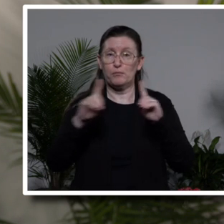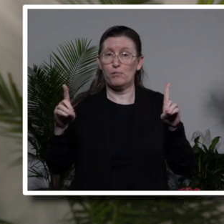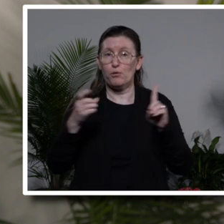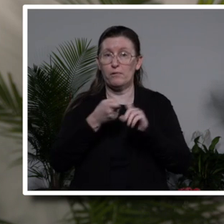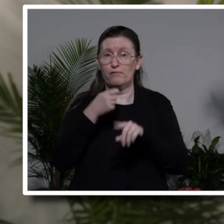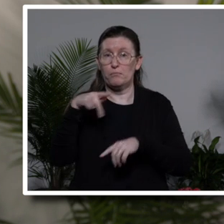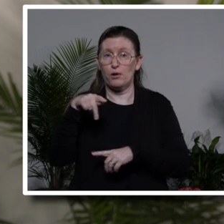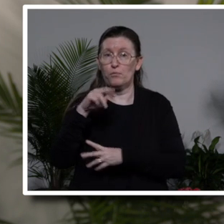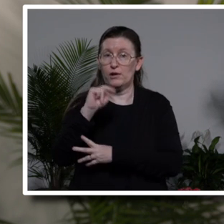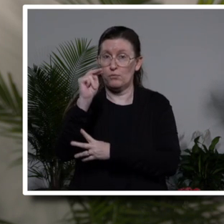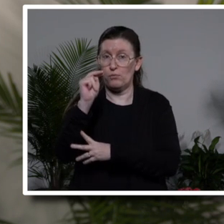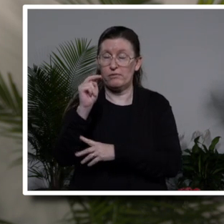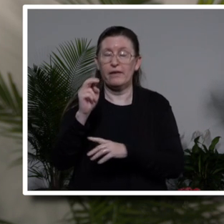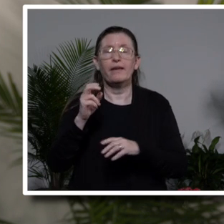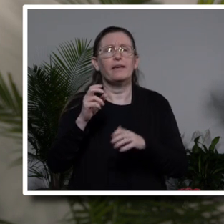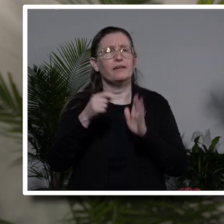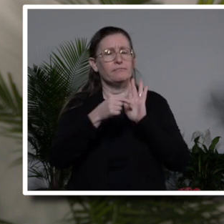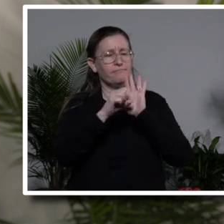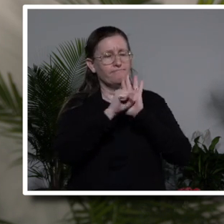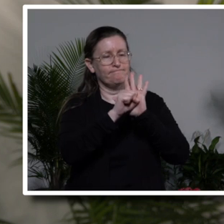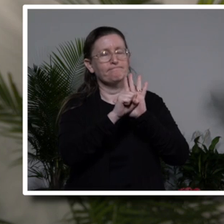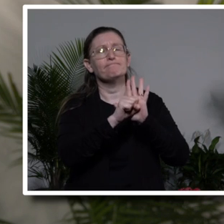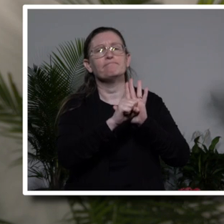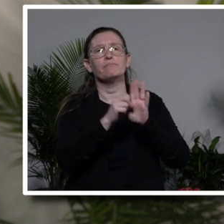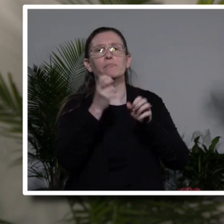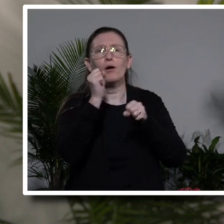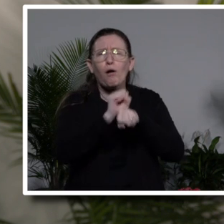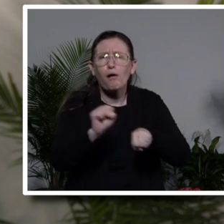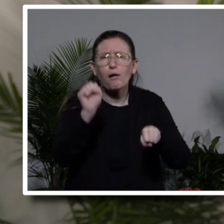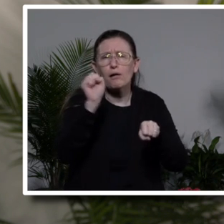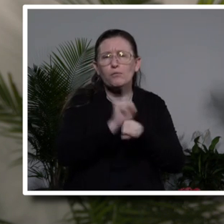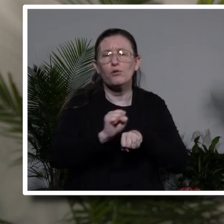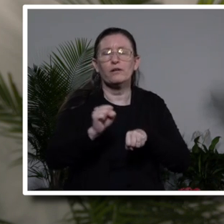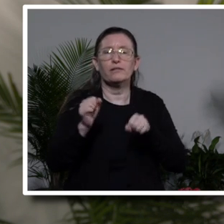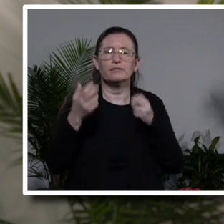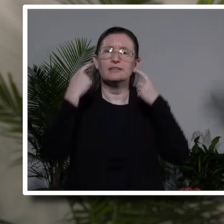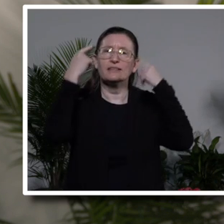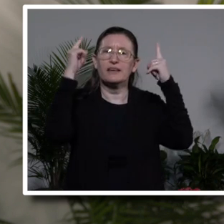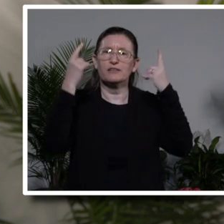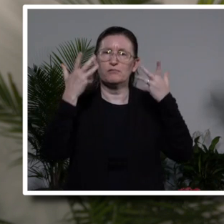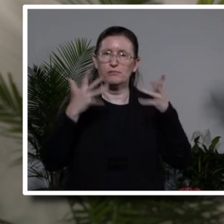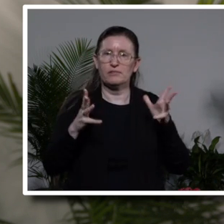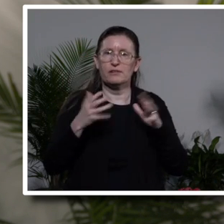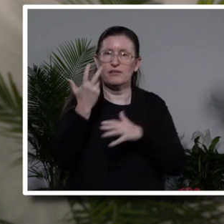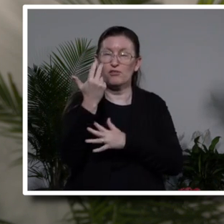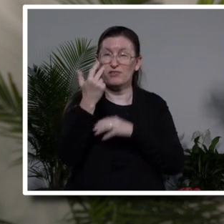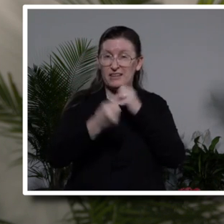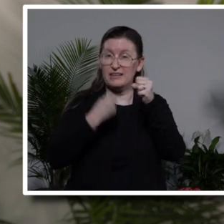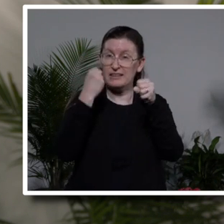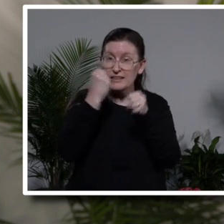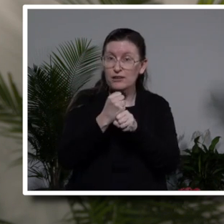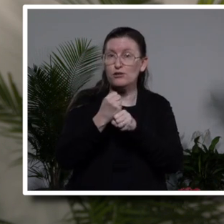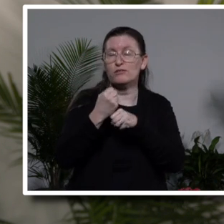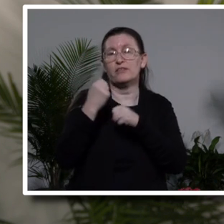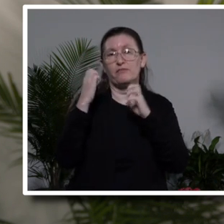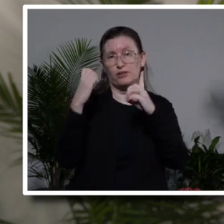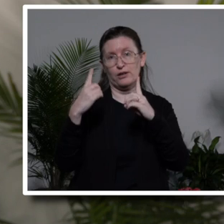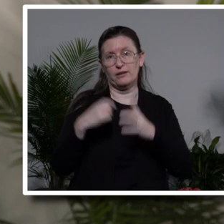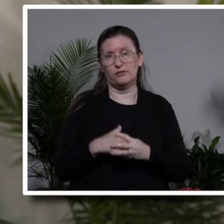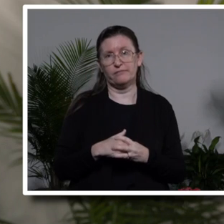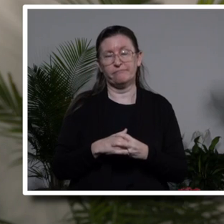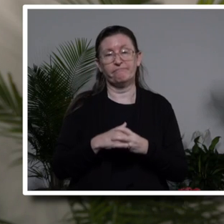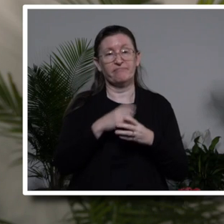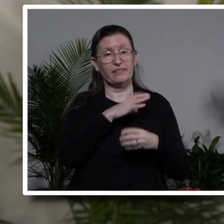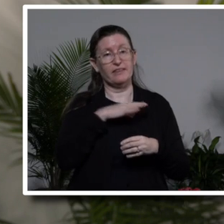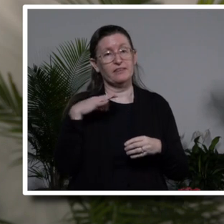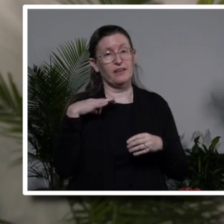A diploma from Parkway North is a symbol of hard work and the successful completion of 13 years of education. Although